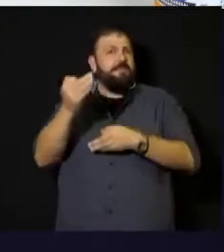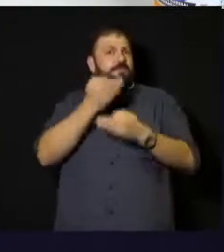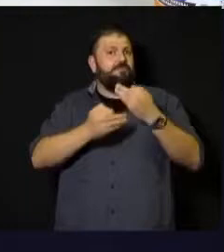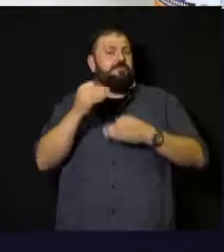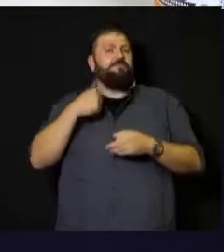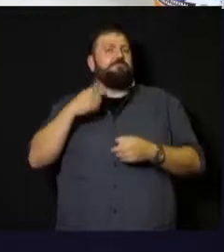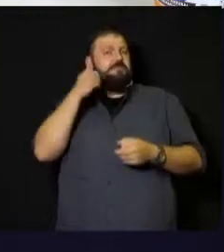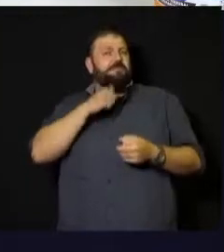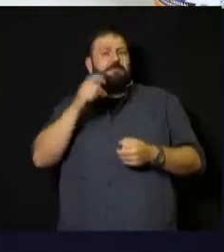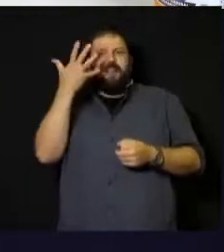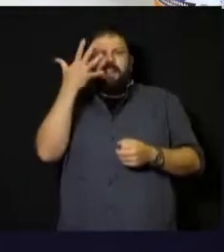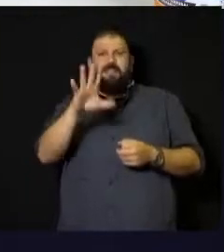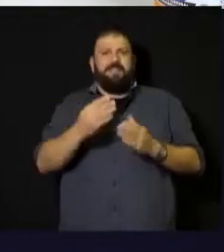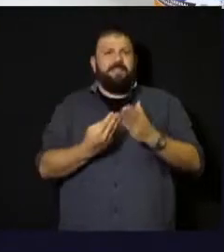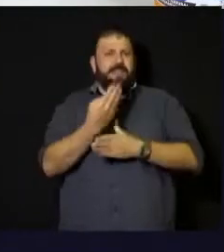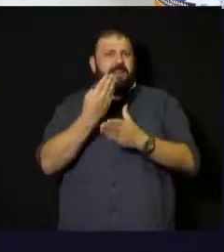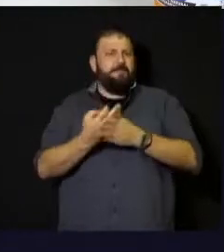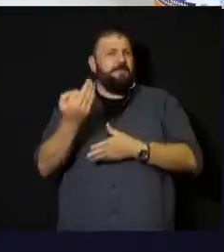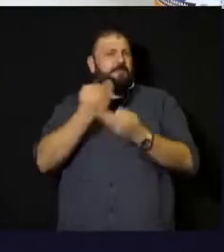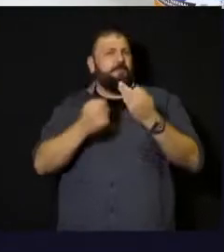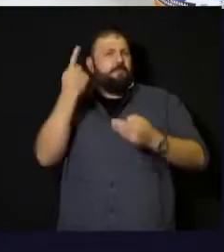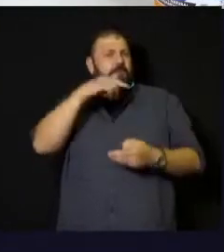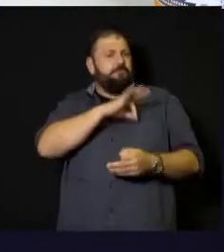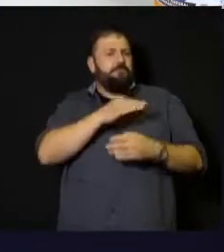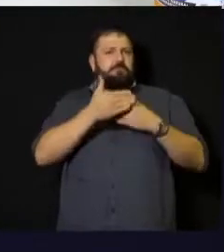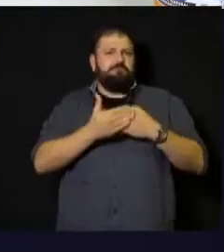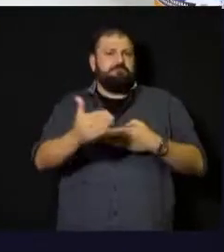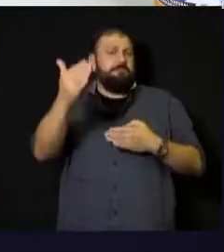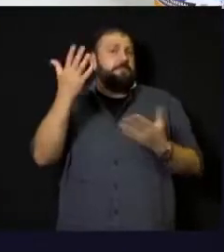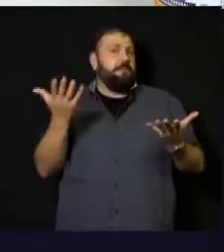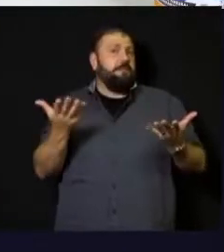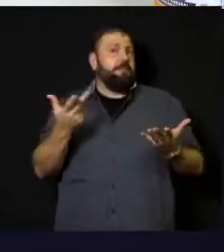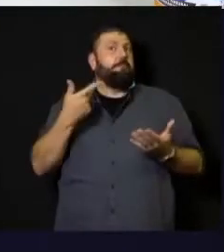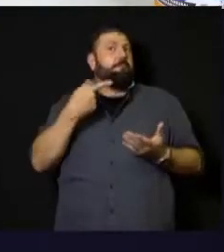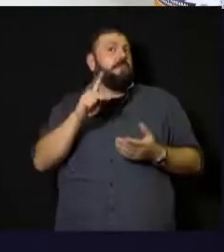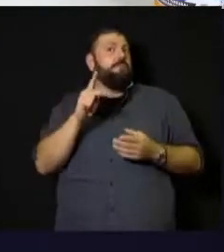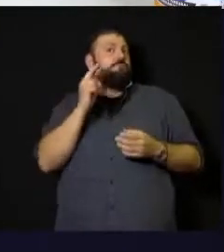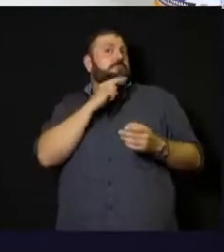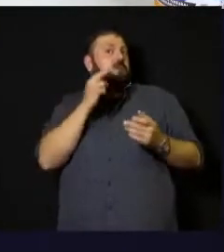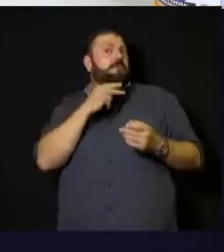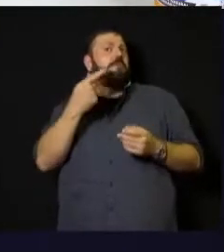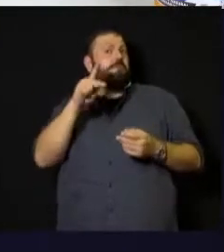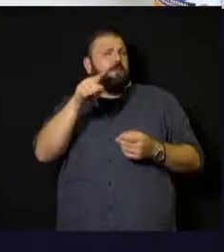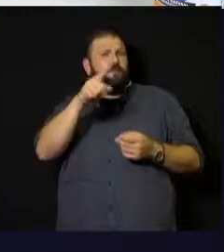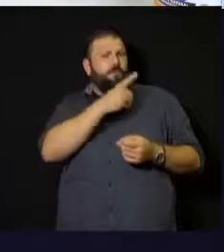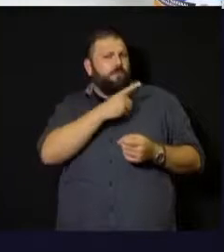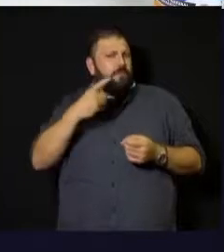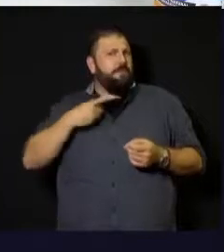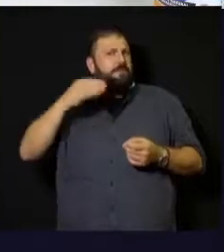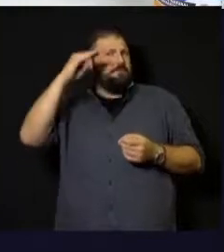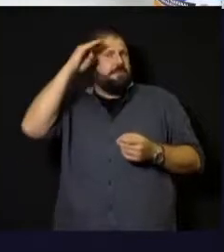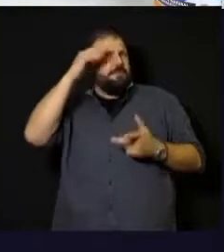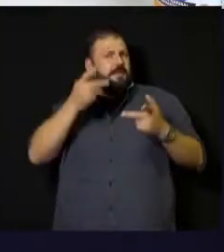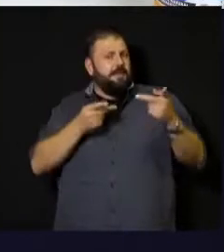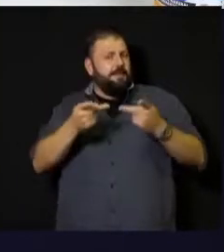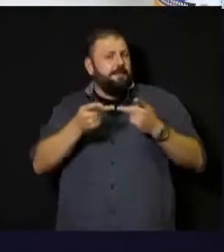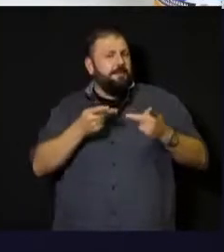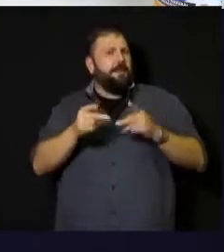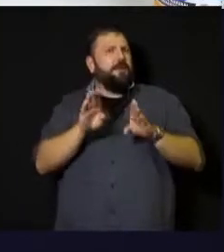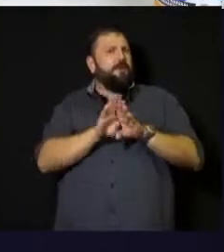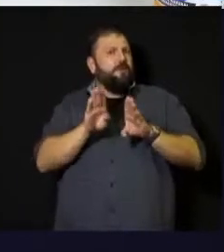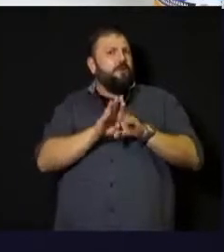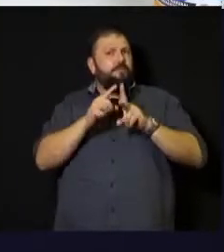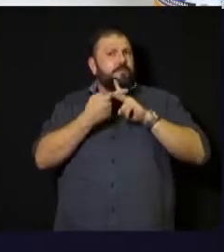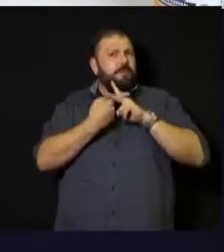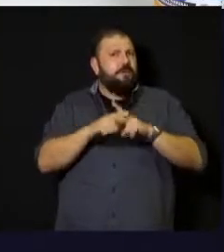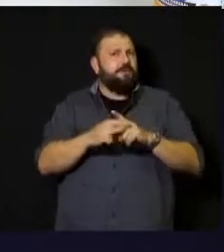that the diamonds get up at 10 o'clock in the morning to be able to reach diamond? I really doubt it. So we have to start.